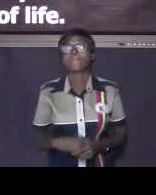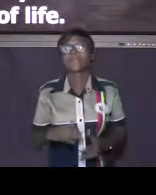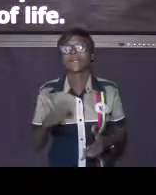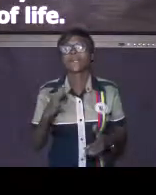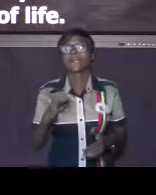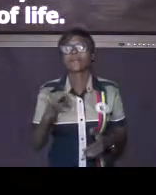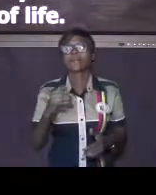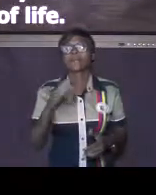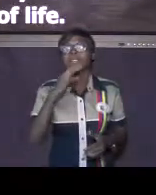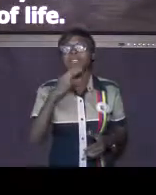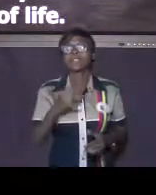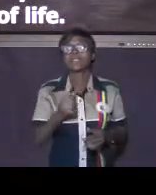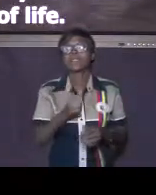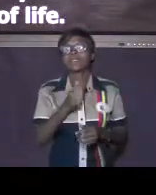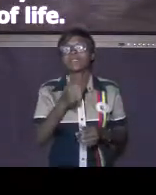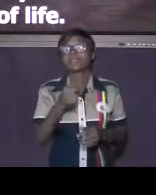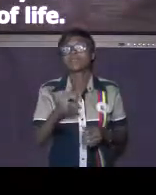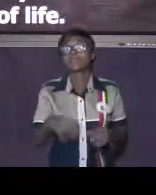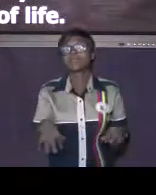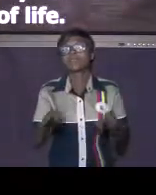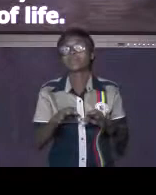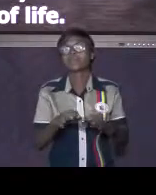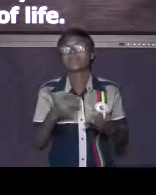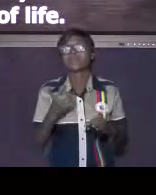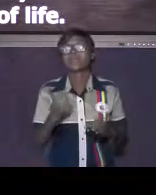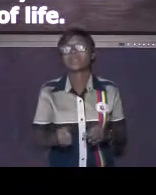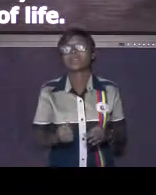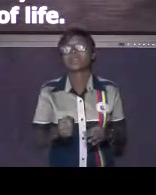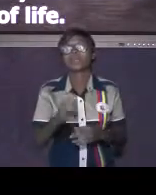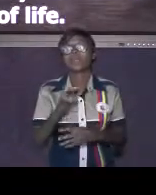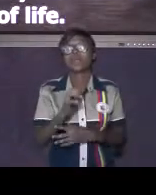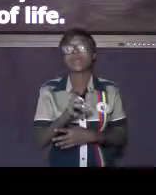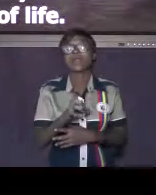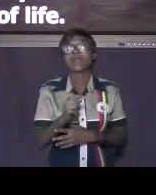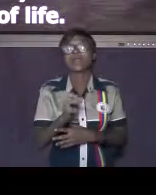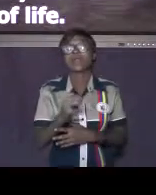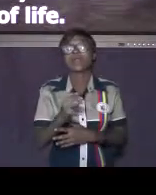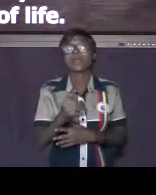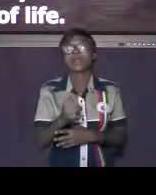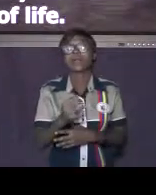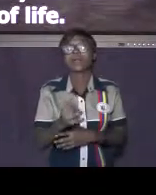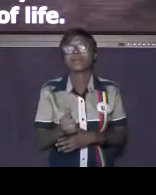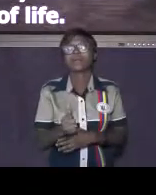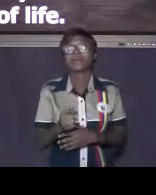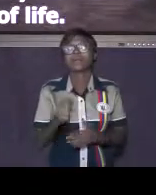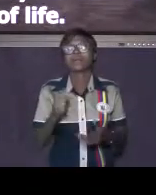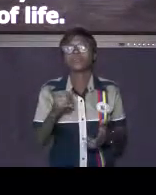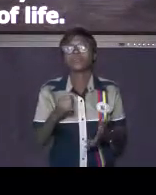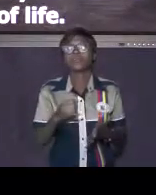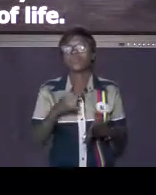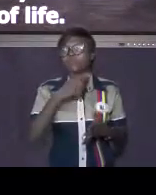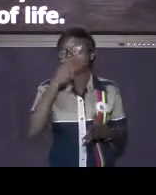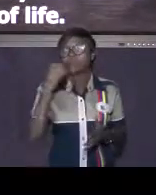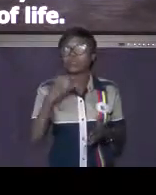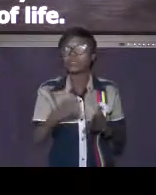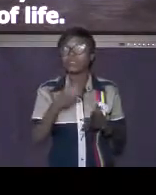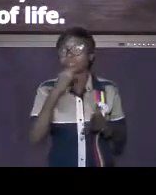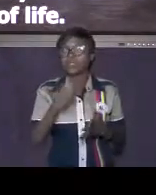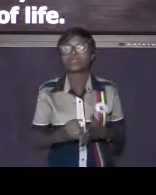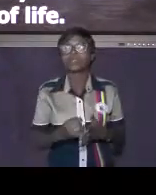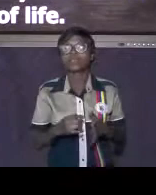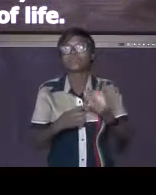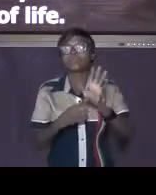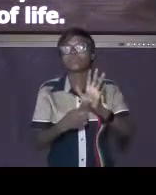climate is an important element because it indicates the atmospheric condition of